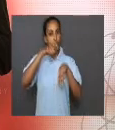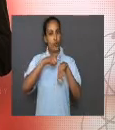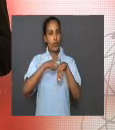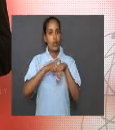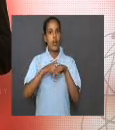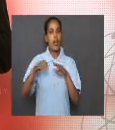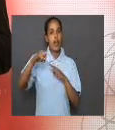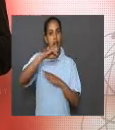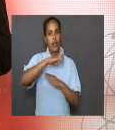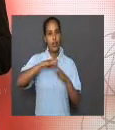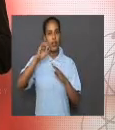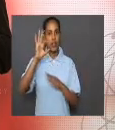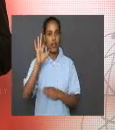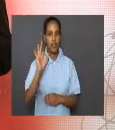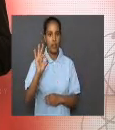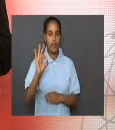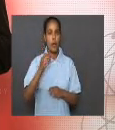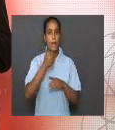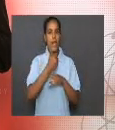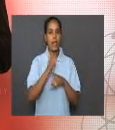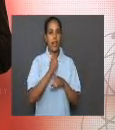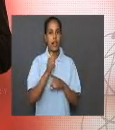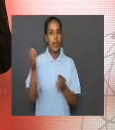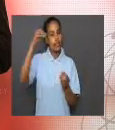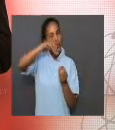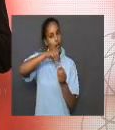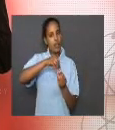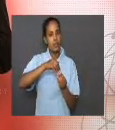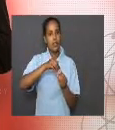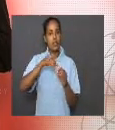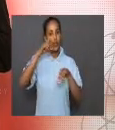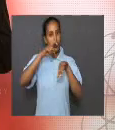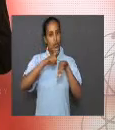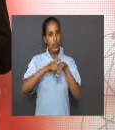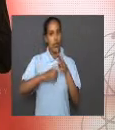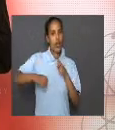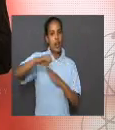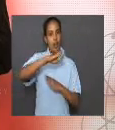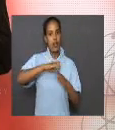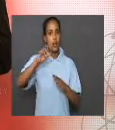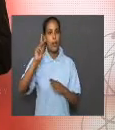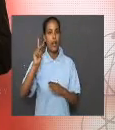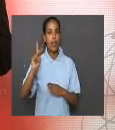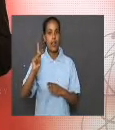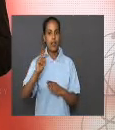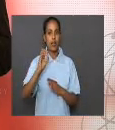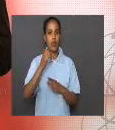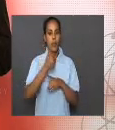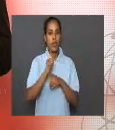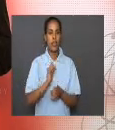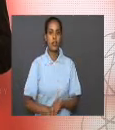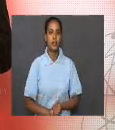the electro-refining of metals, as well as during the electroplating of